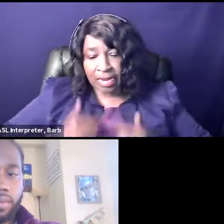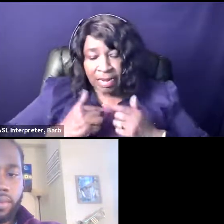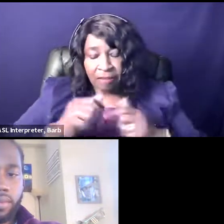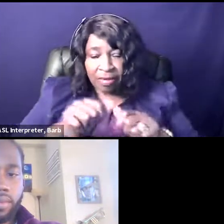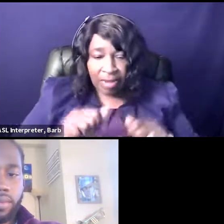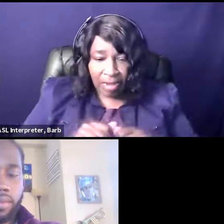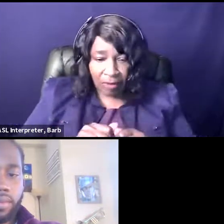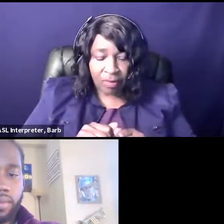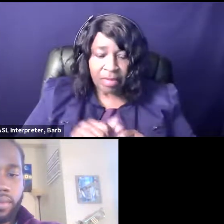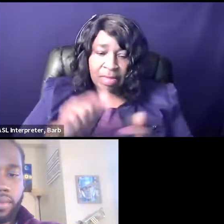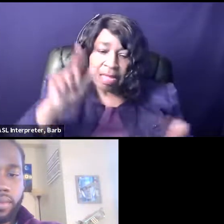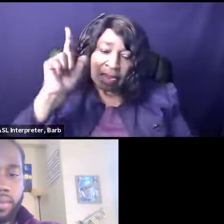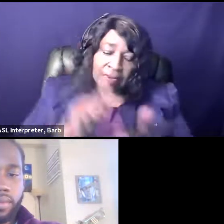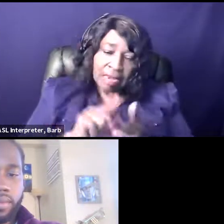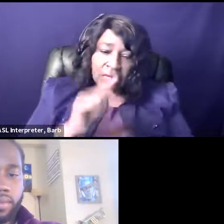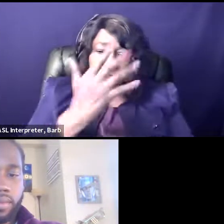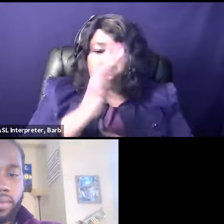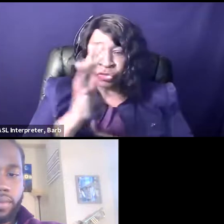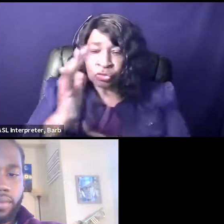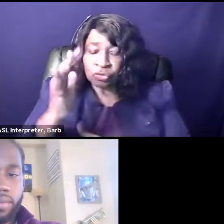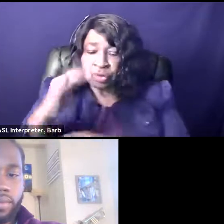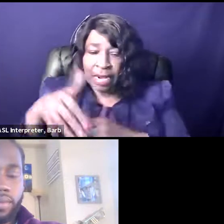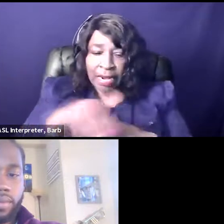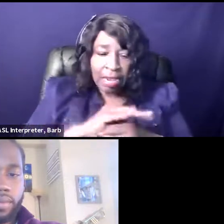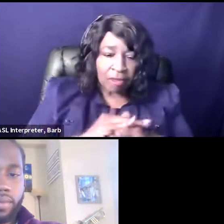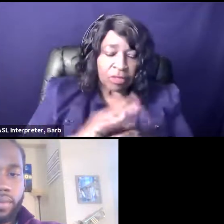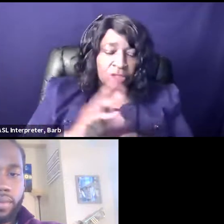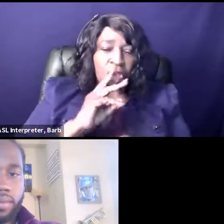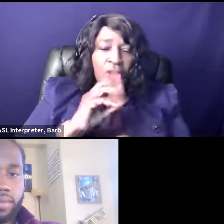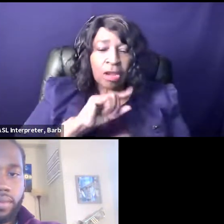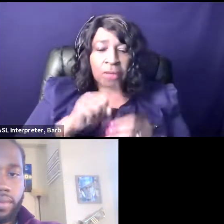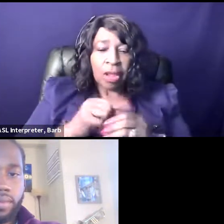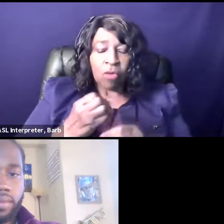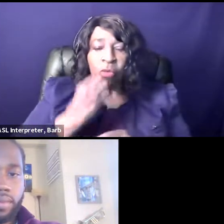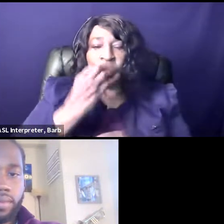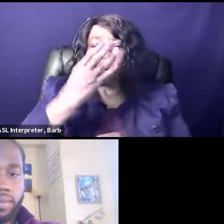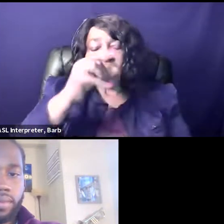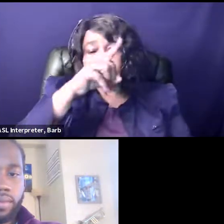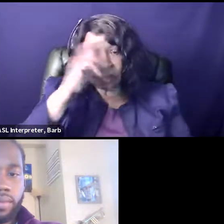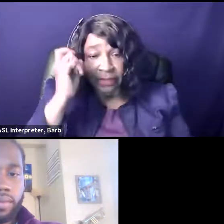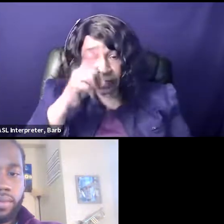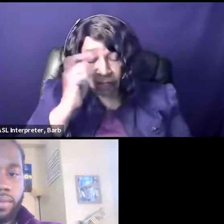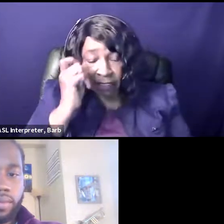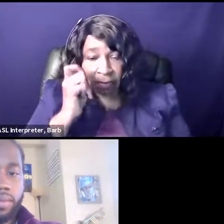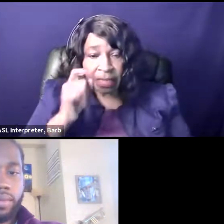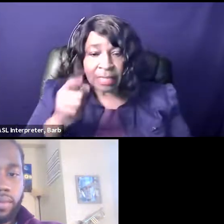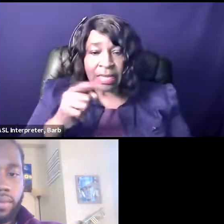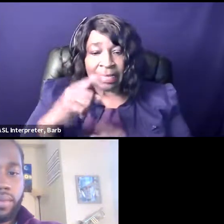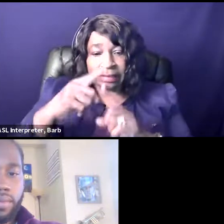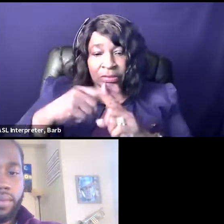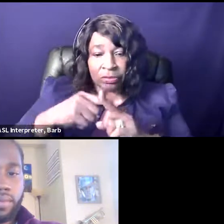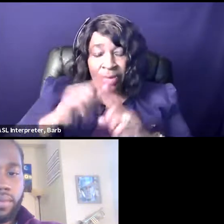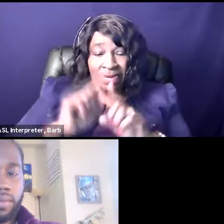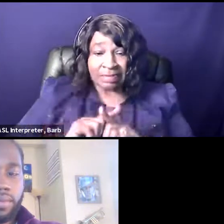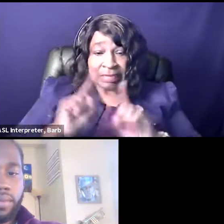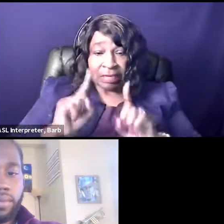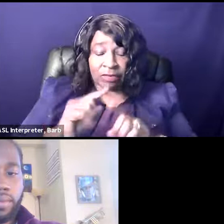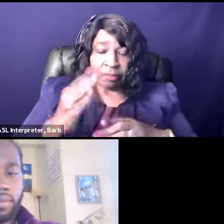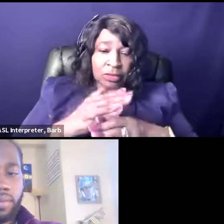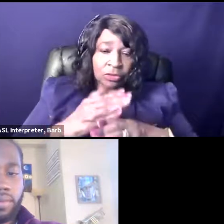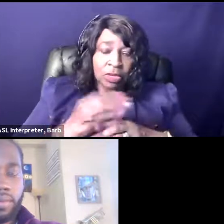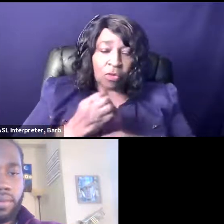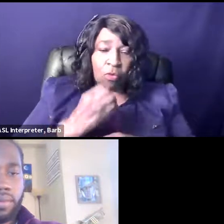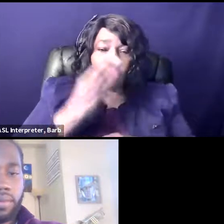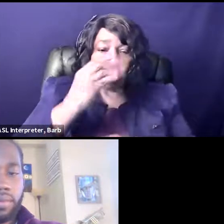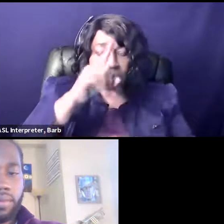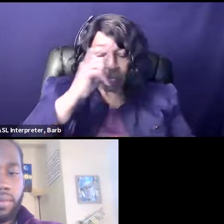tree cover. And so when we talk about warmer summers, the degree difference between a warmer summer in the